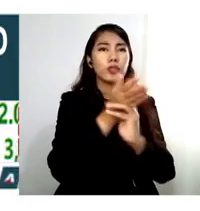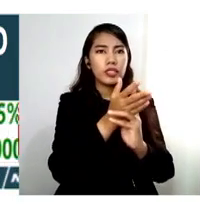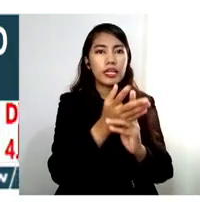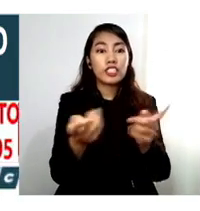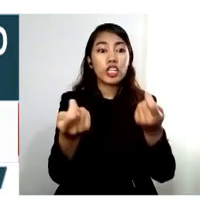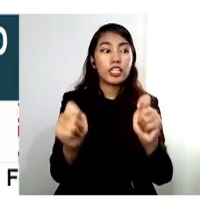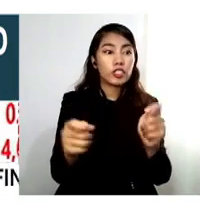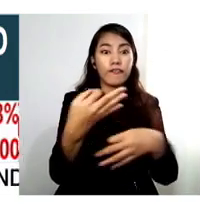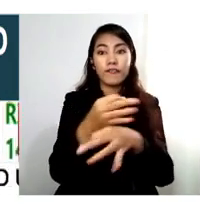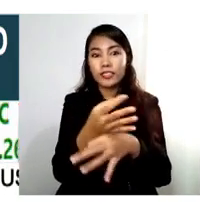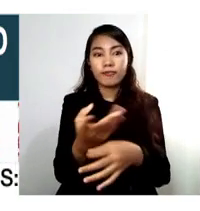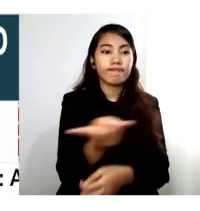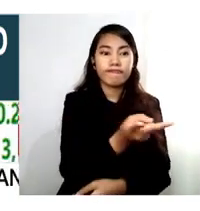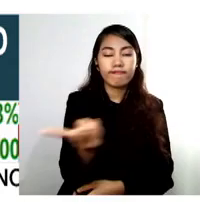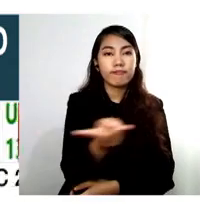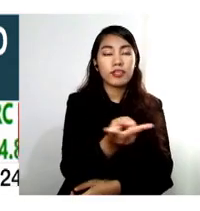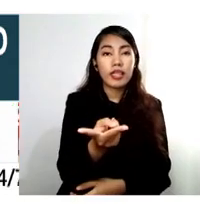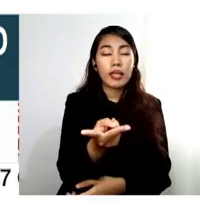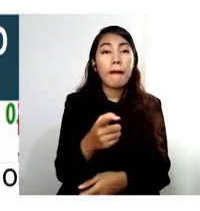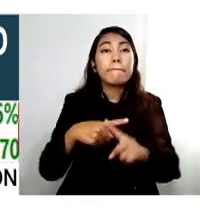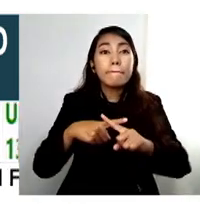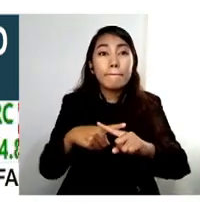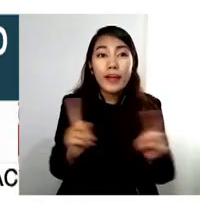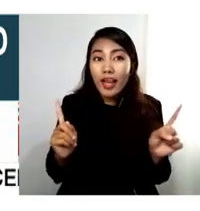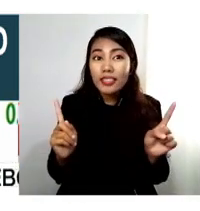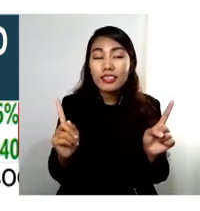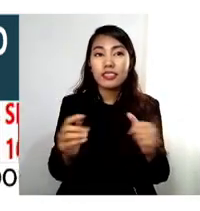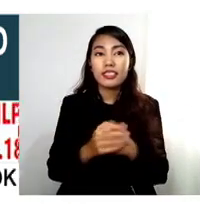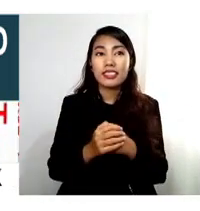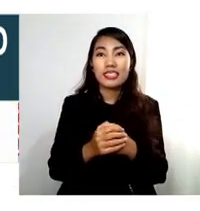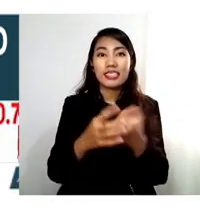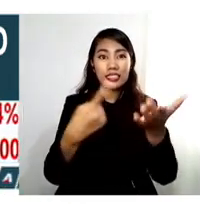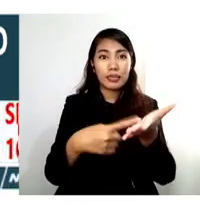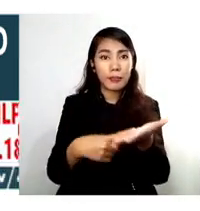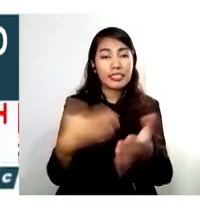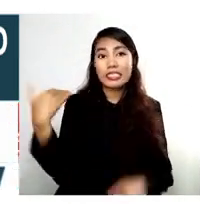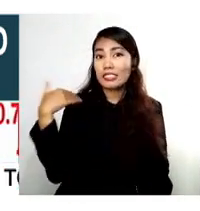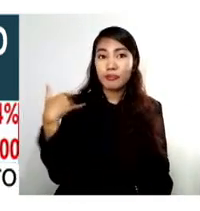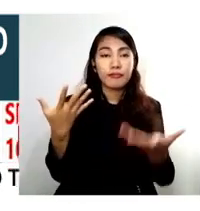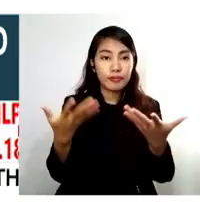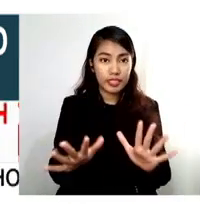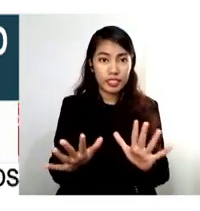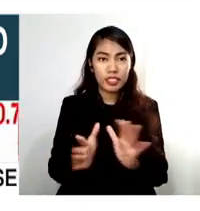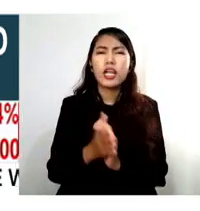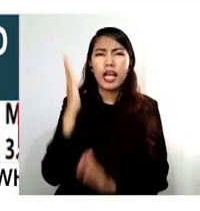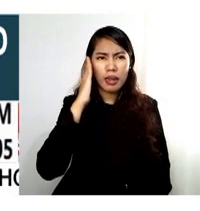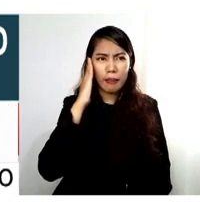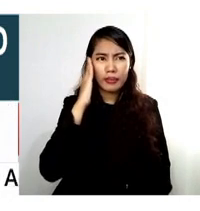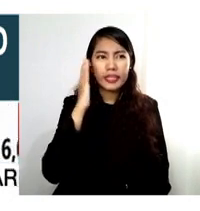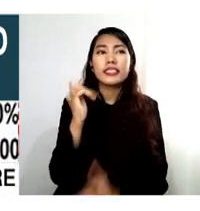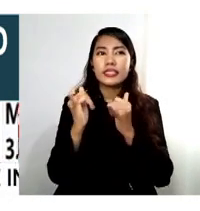two members of the party. And yet, it seems like the debate isn't over yet. It seems that, you know, there's still some